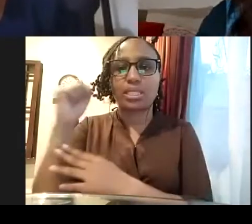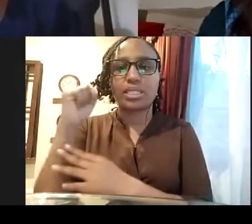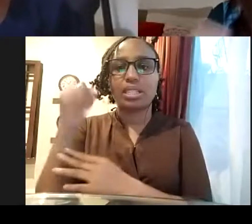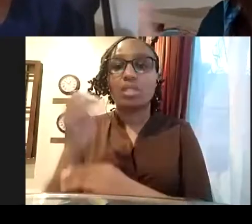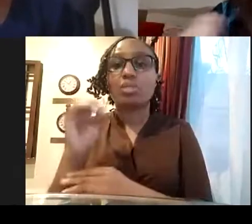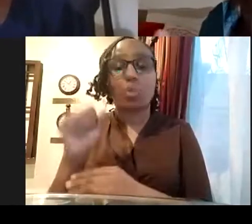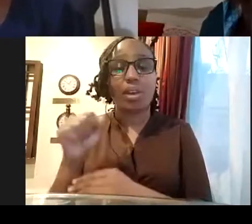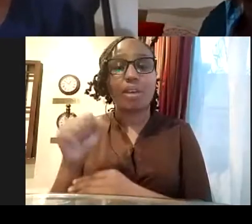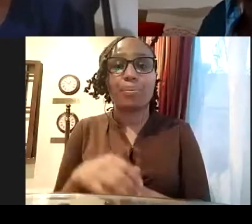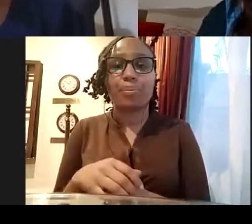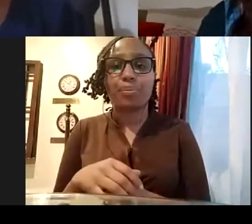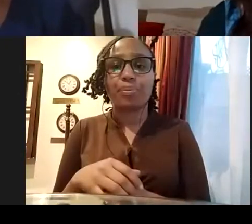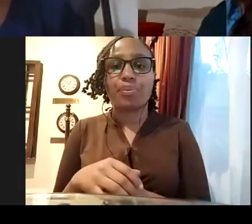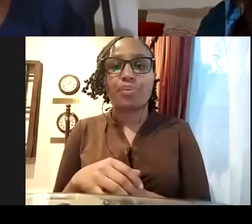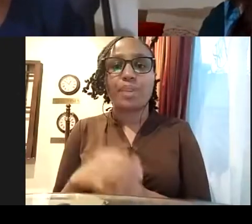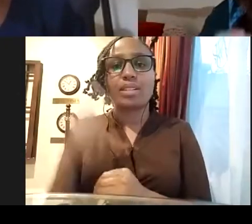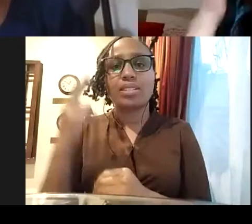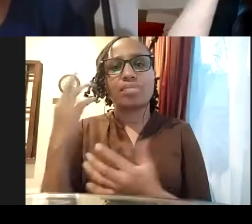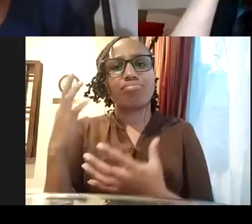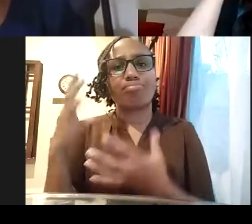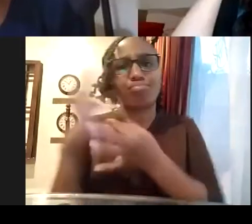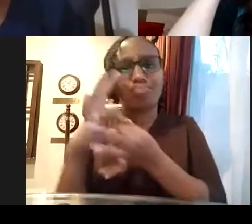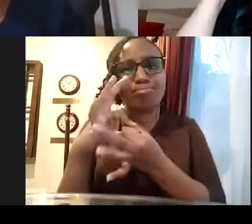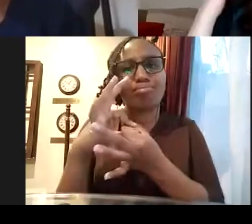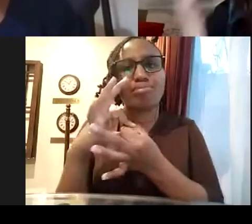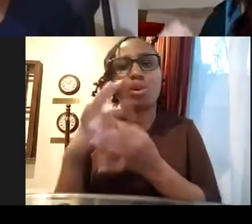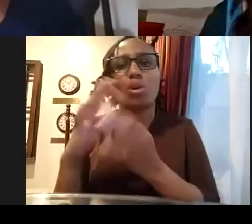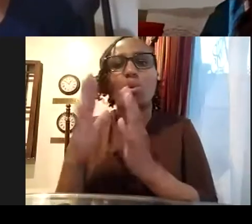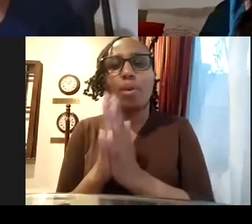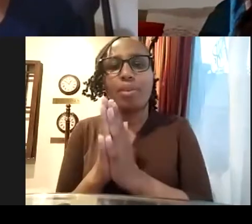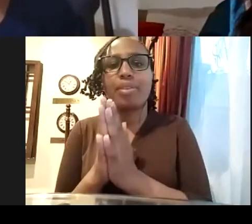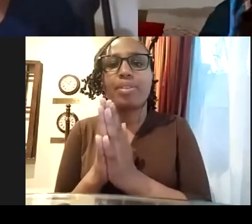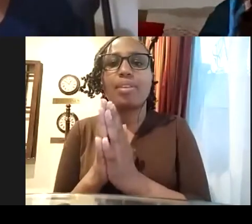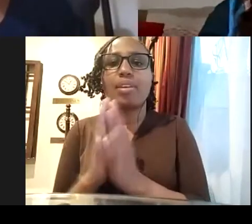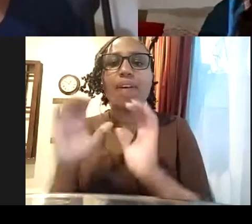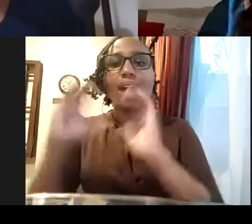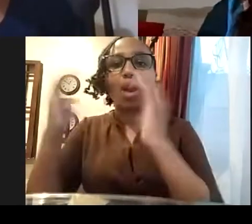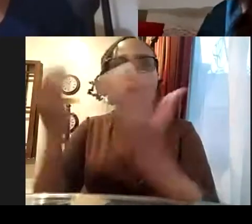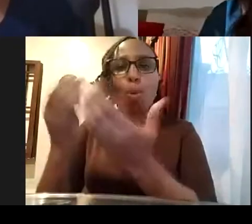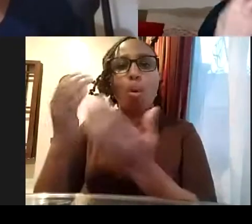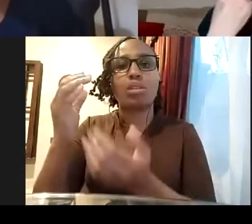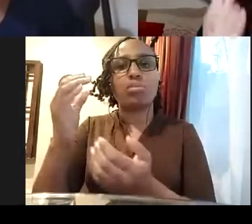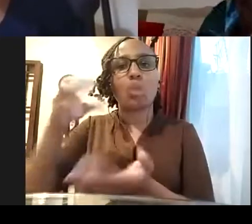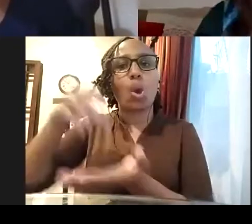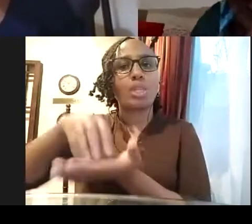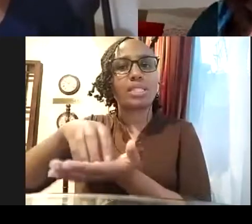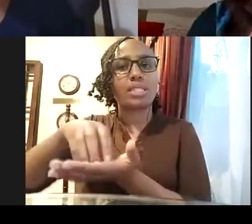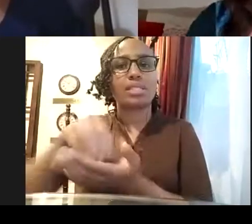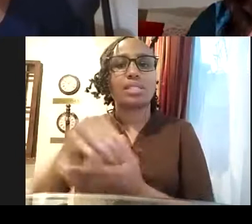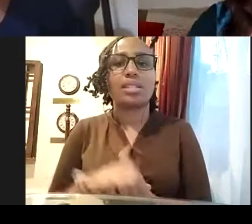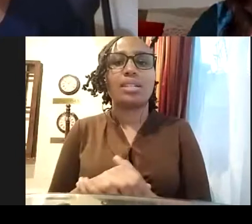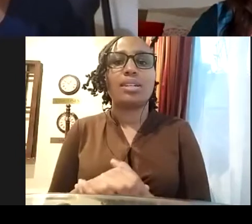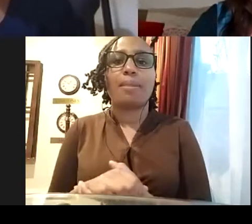yeah, it resonates absolutely in a global context. But something that I